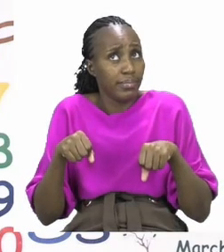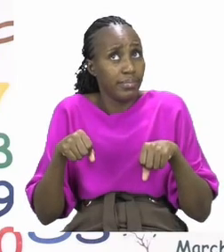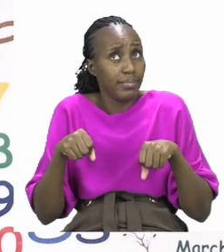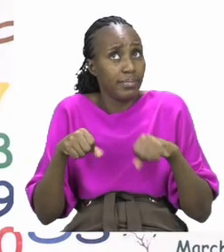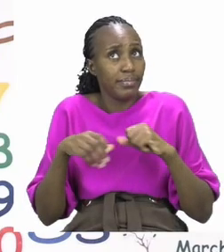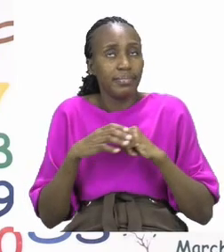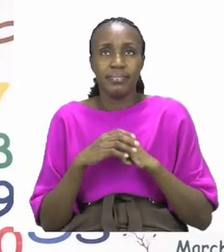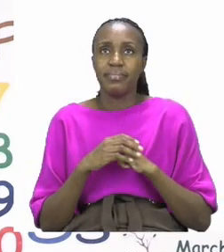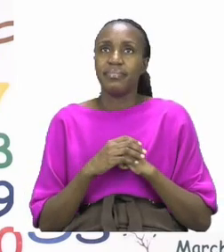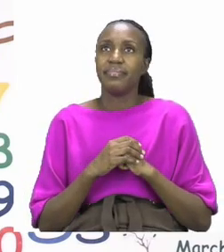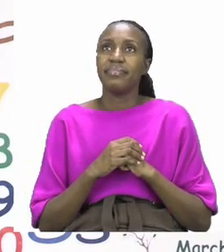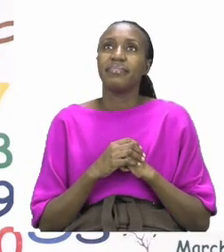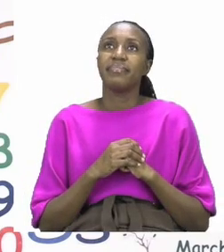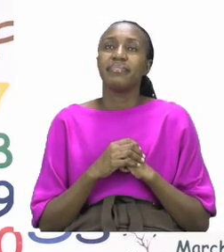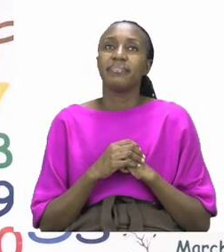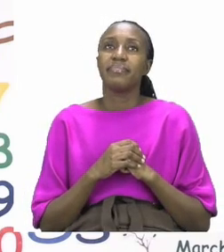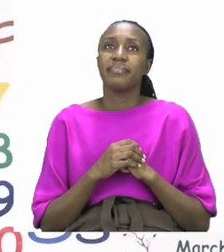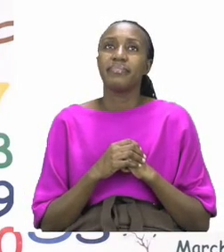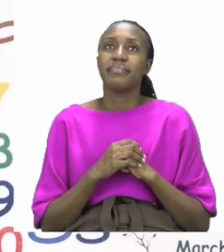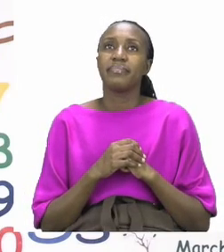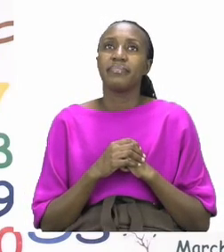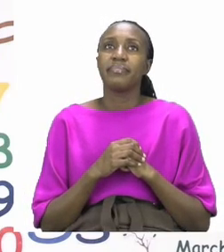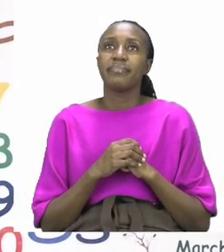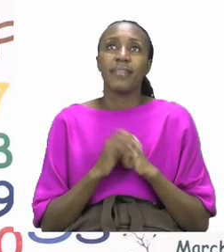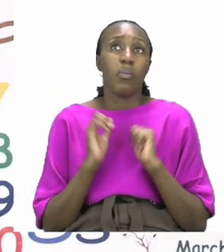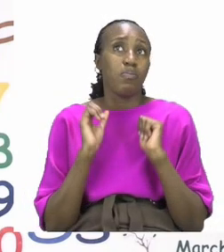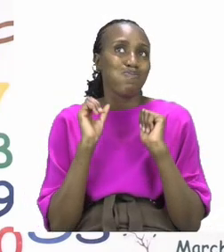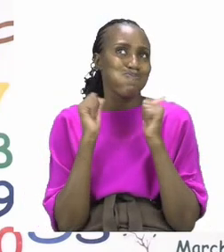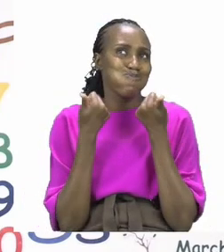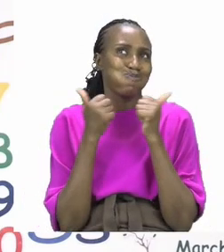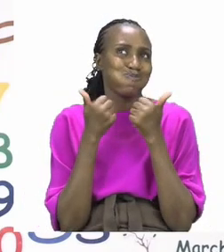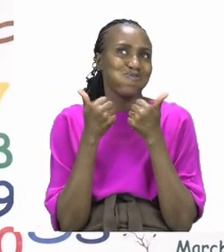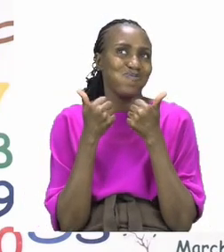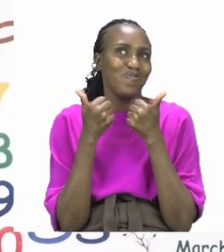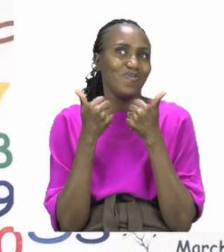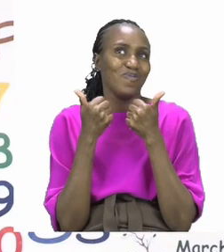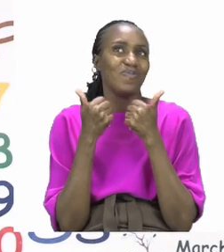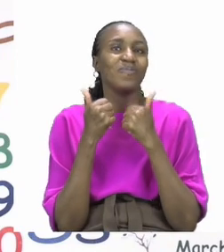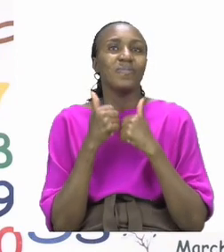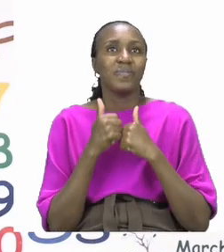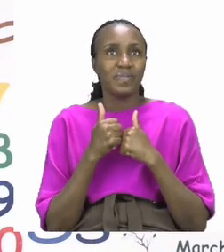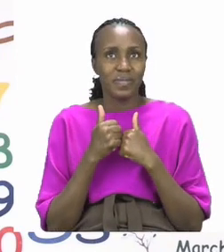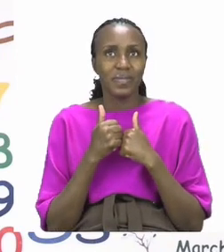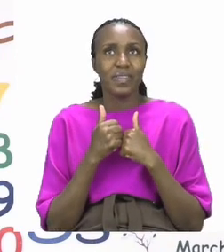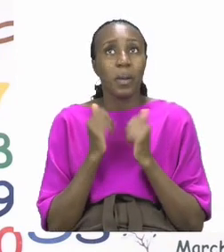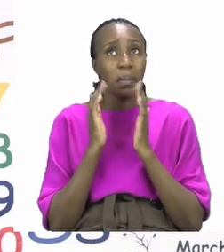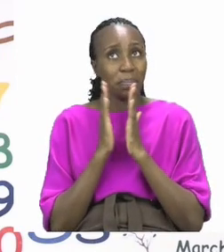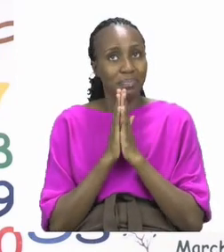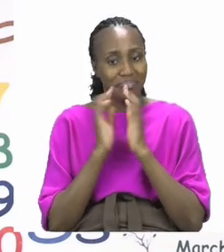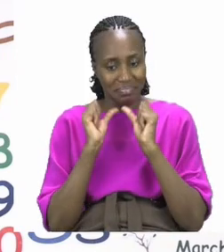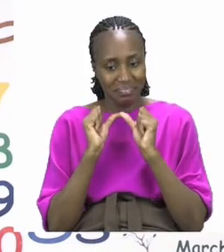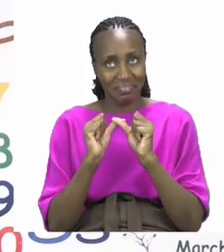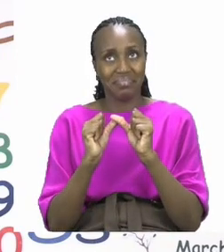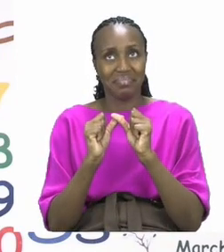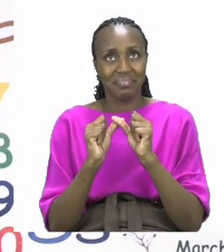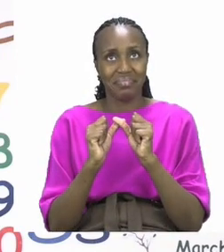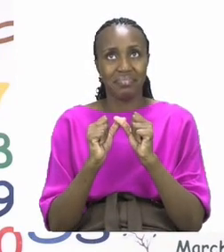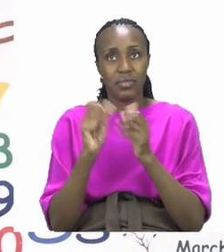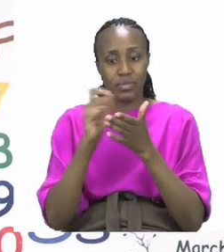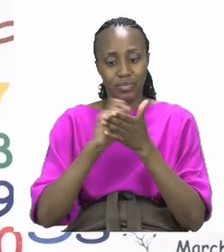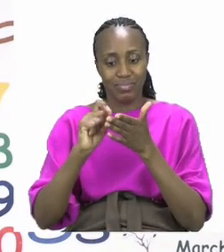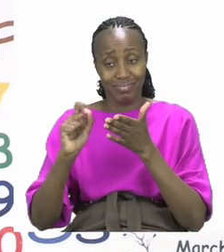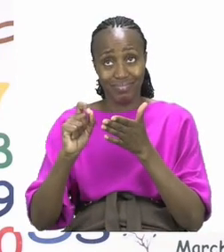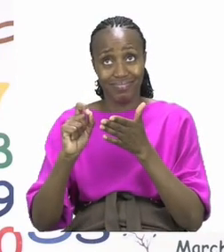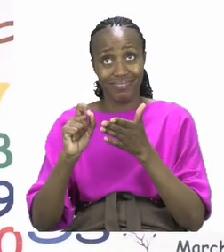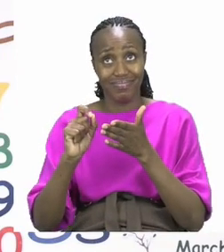help me? Good job, everyone. So finish up with both your vocabulary words and your sight